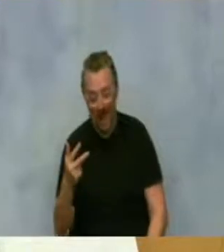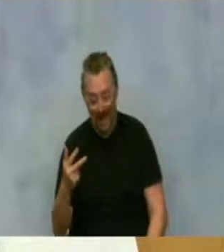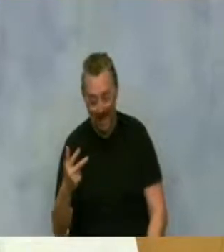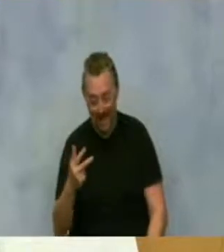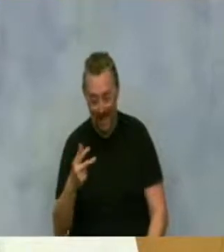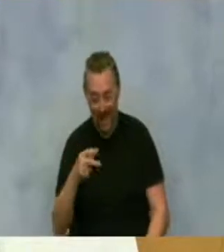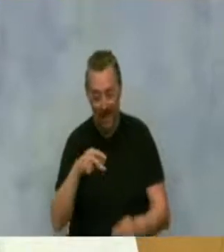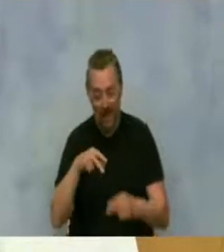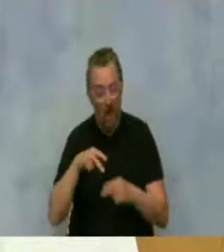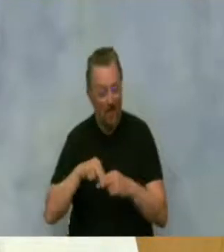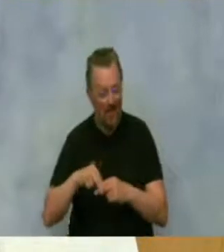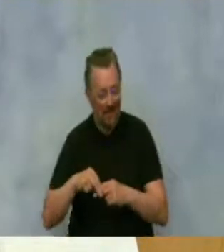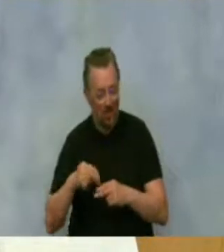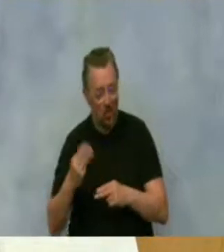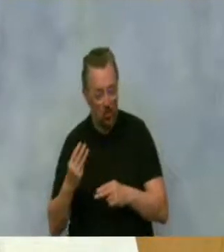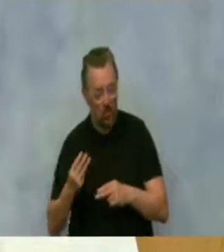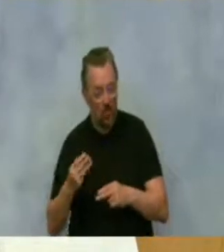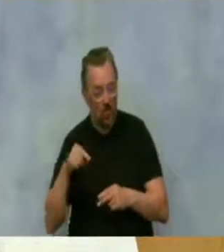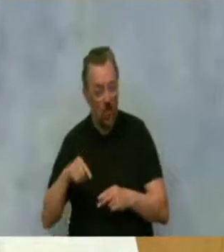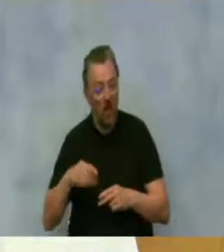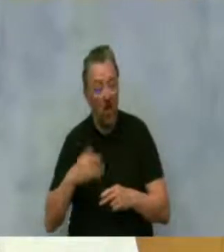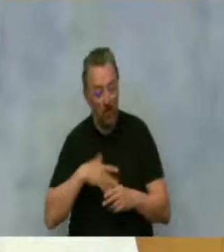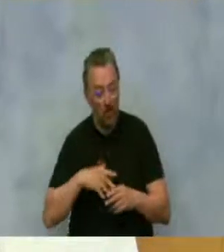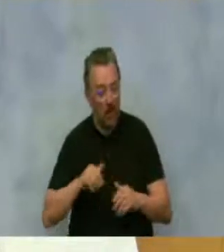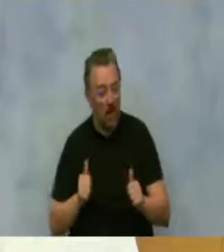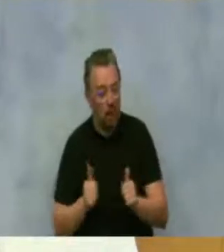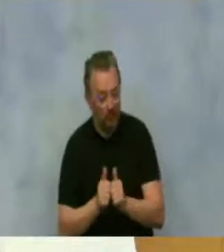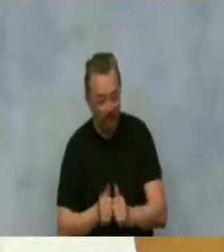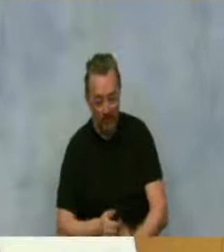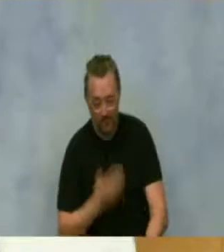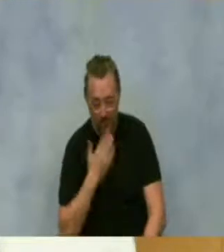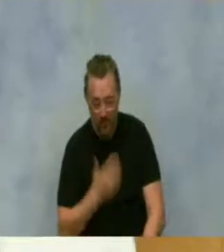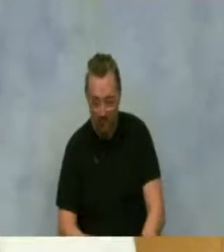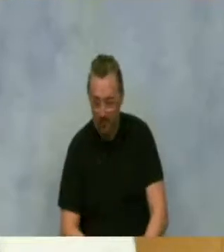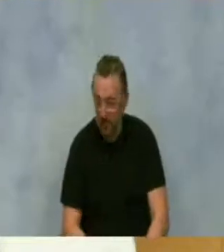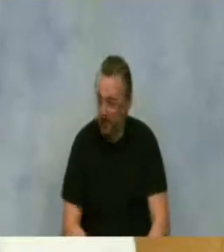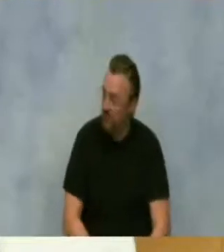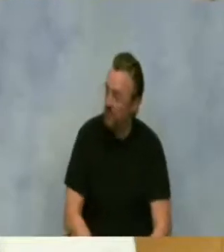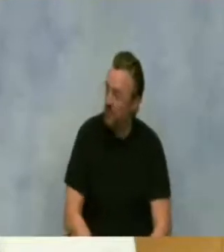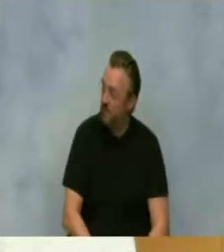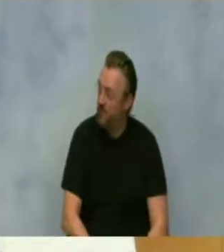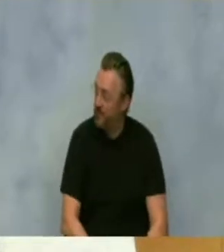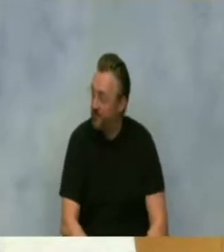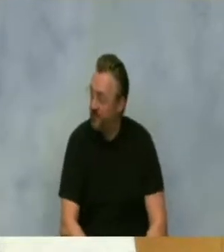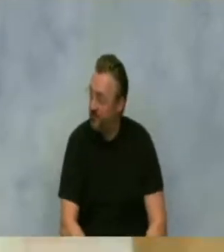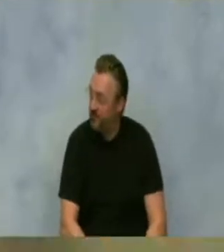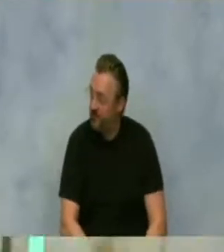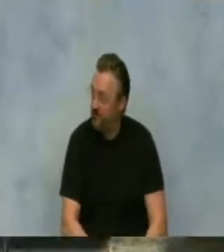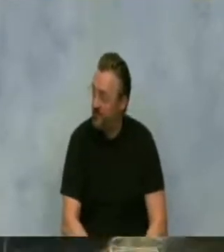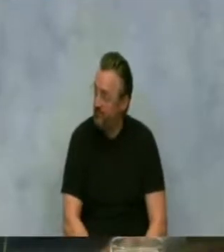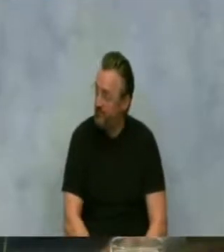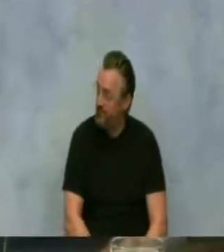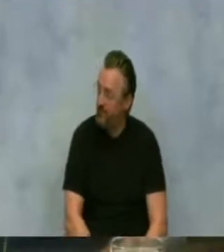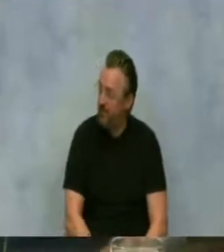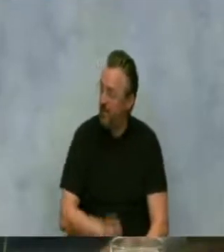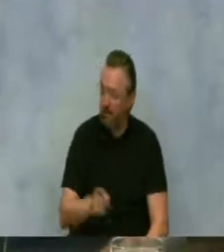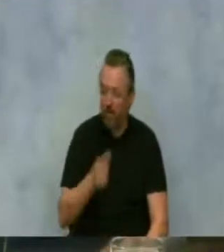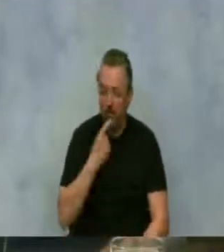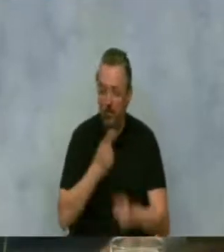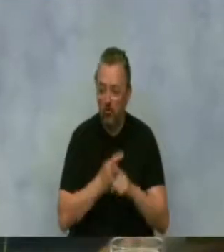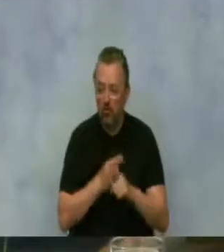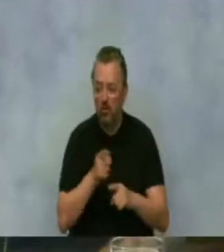Appendix 3 to this report, be approved. Thank you, Chair. Thanks, Annette. The point you made there about